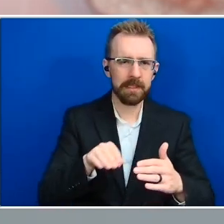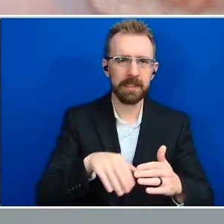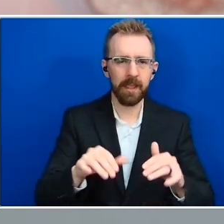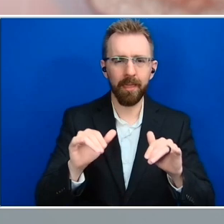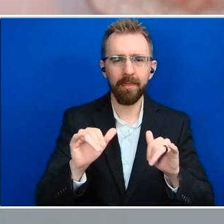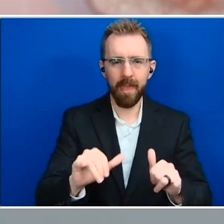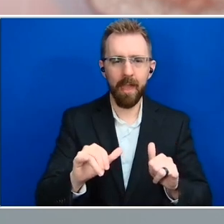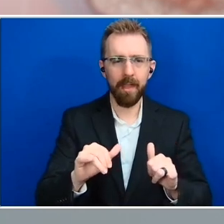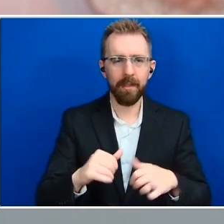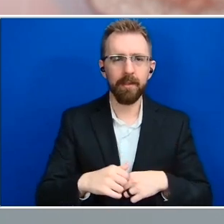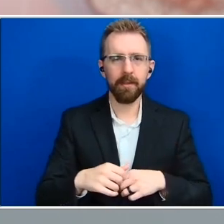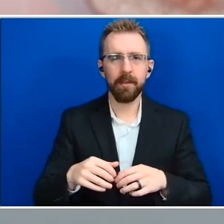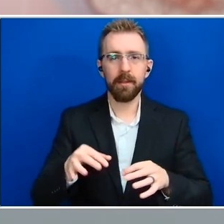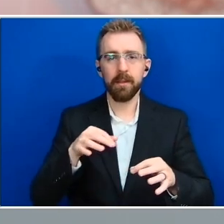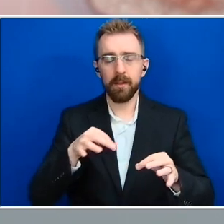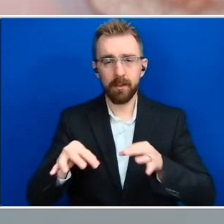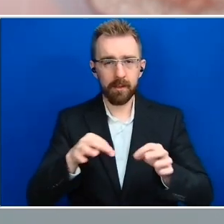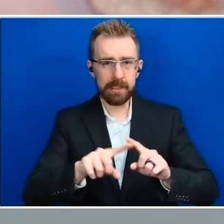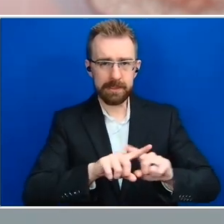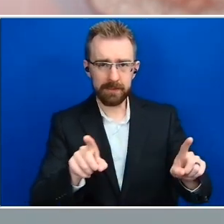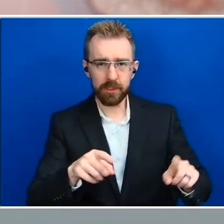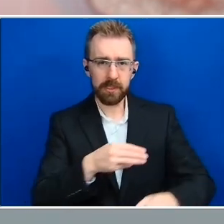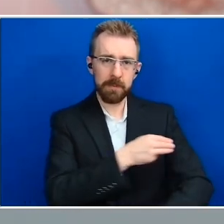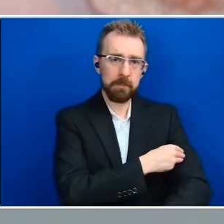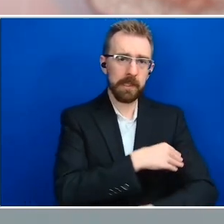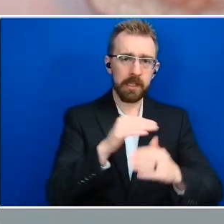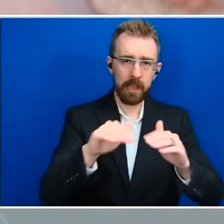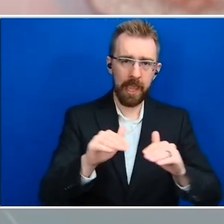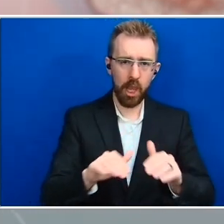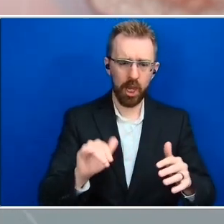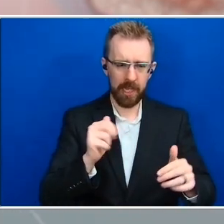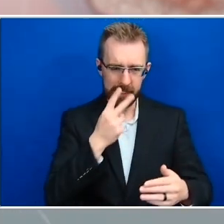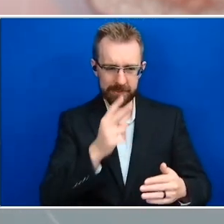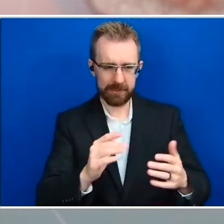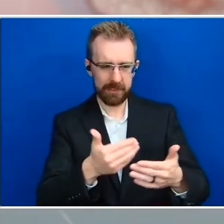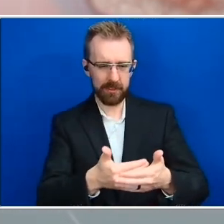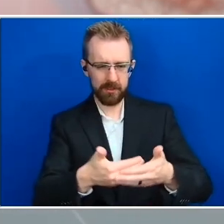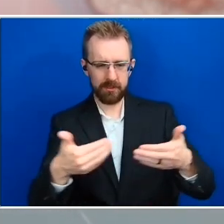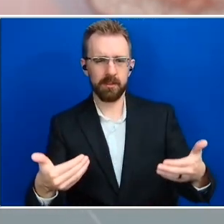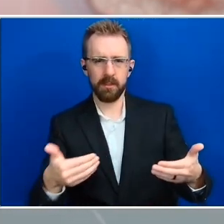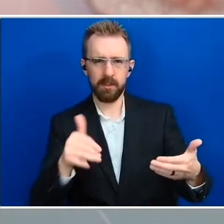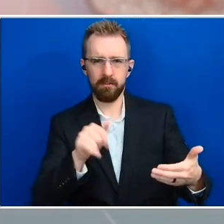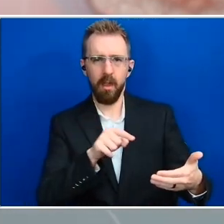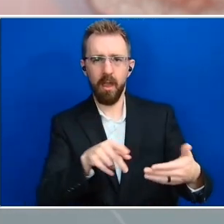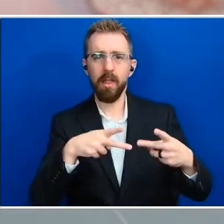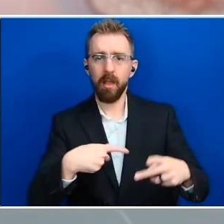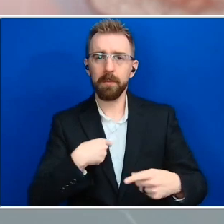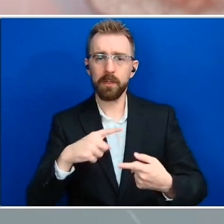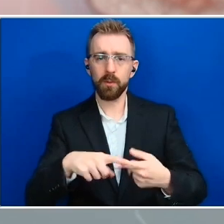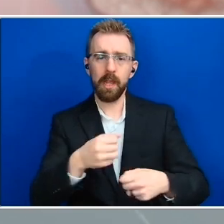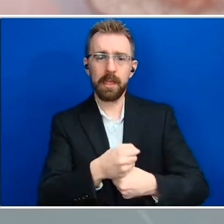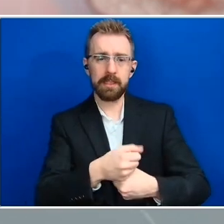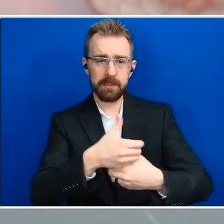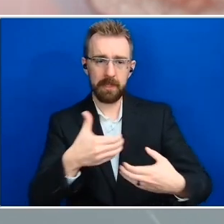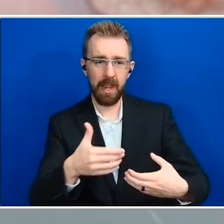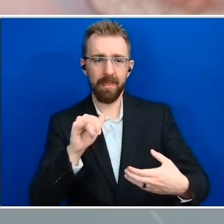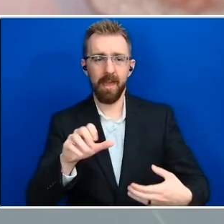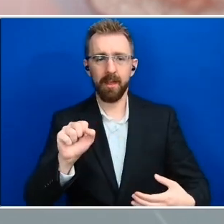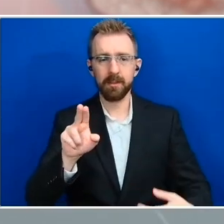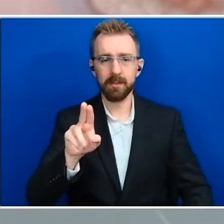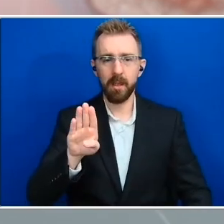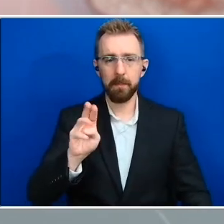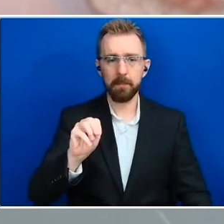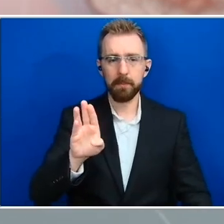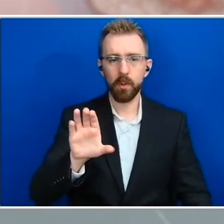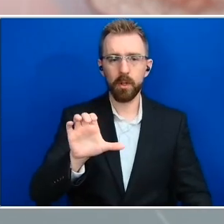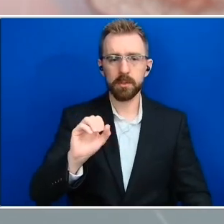delineates the muscle layer better for me. And that allows to expand the submucosa so that I can put my